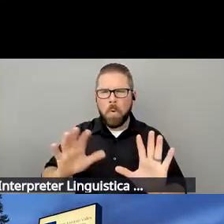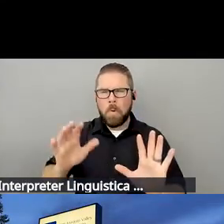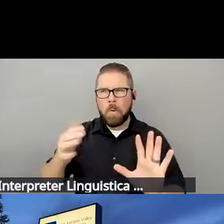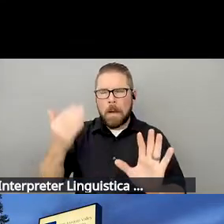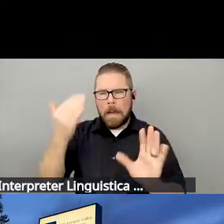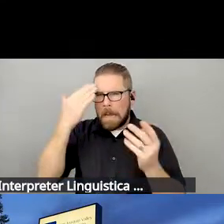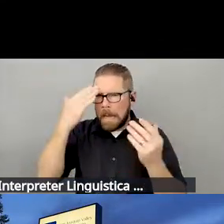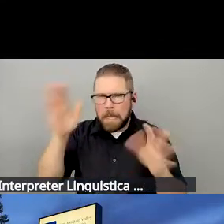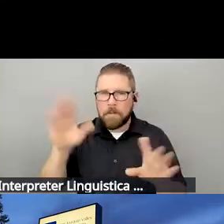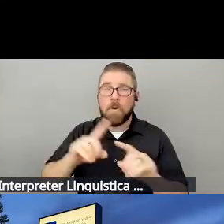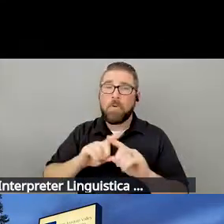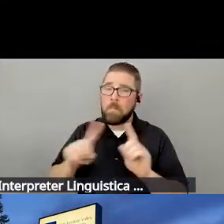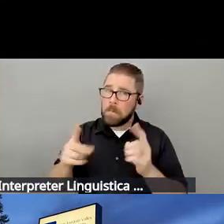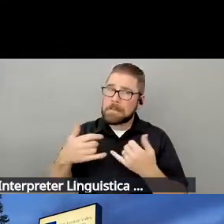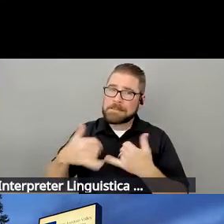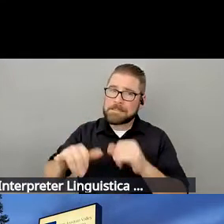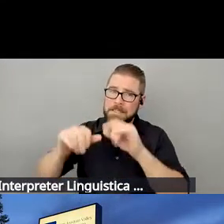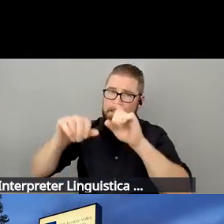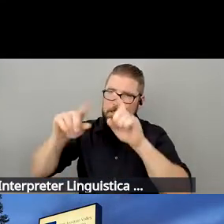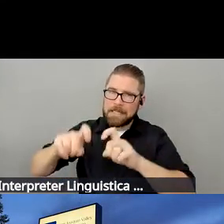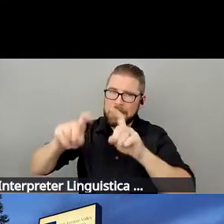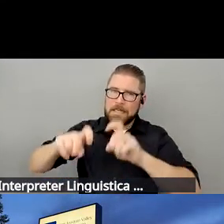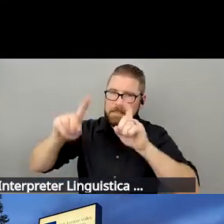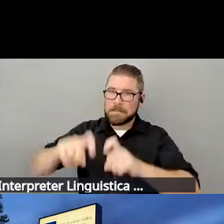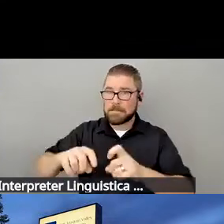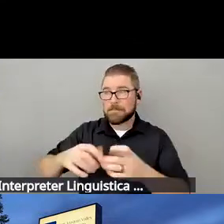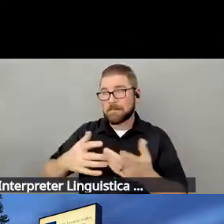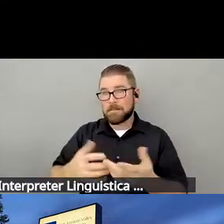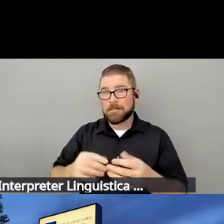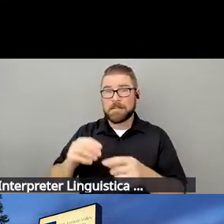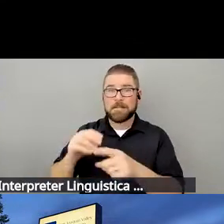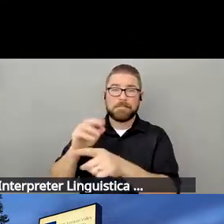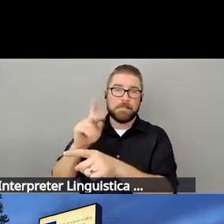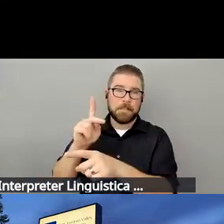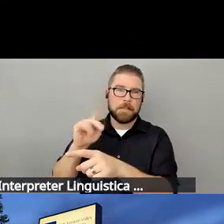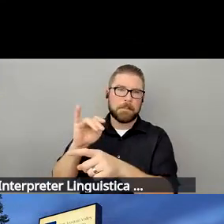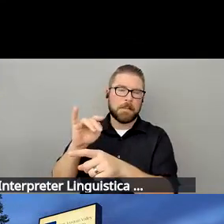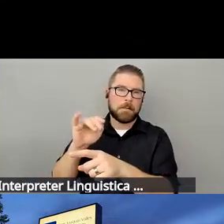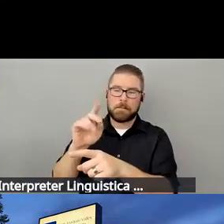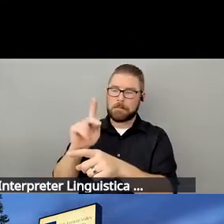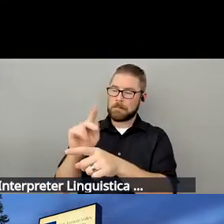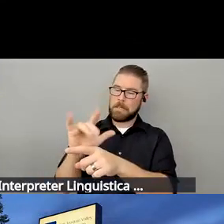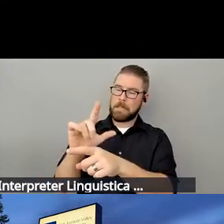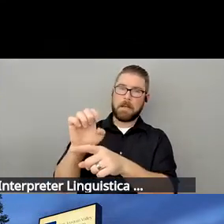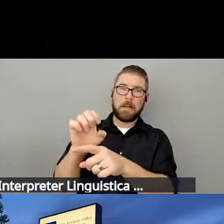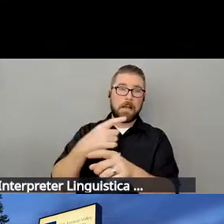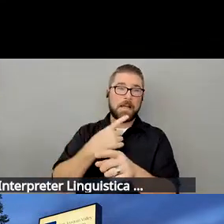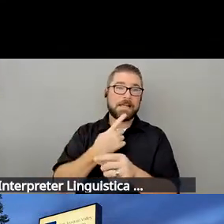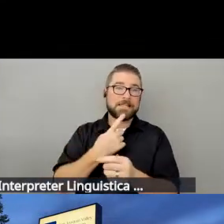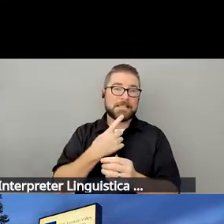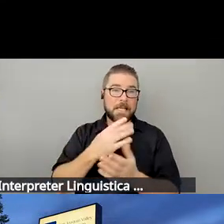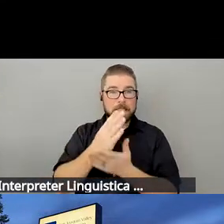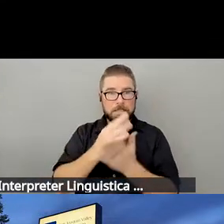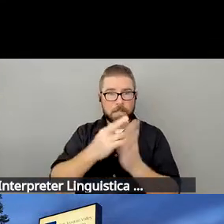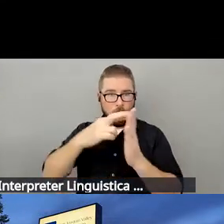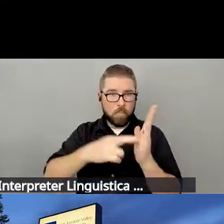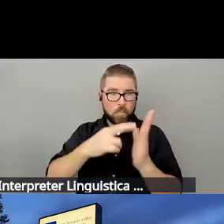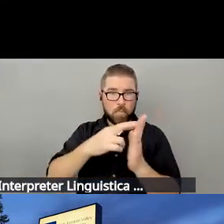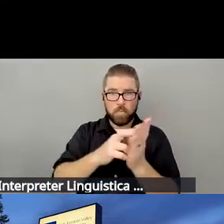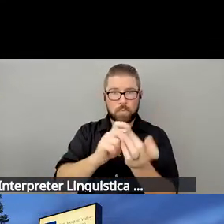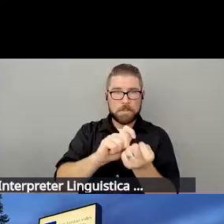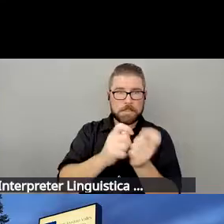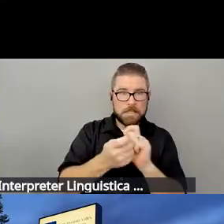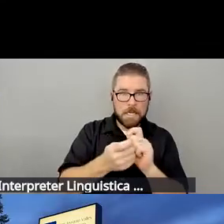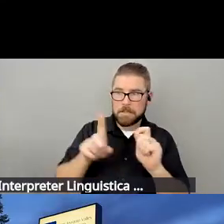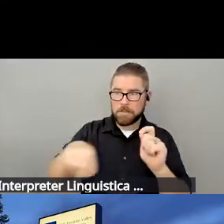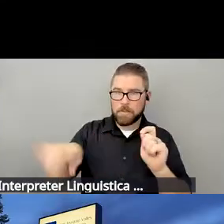of Kyle's points about kind of the changes in regulation, I think that also brought a little bit of uncertainty, but they're certainly on the top of our list for us to, as the